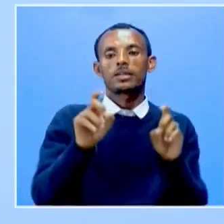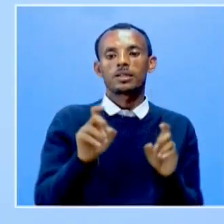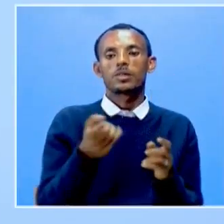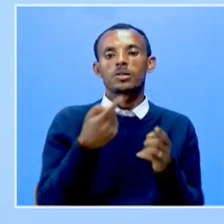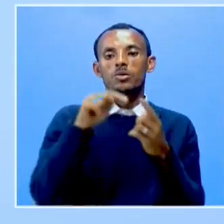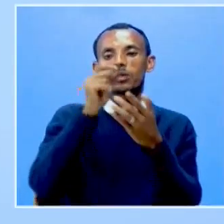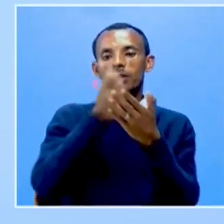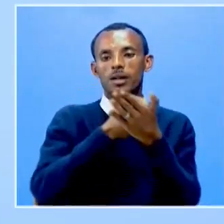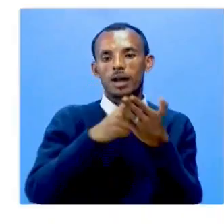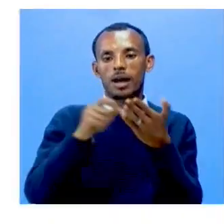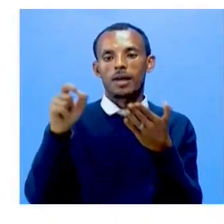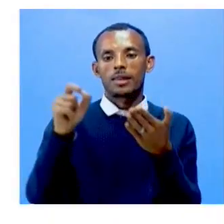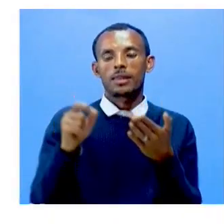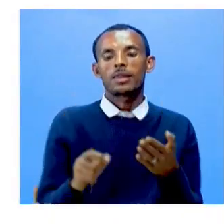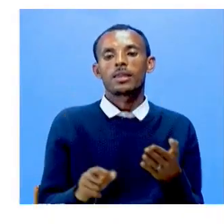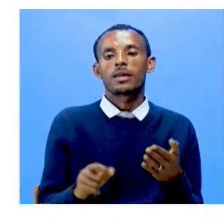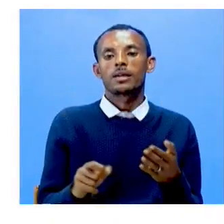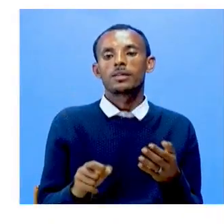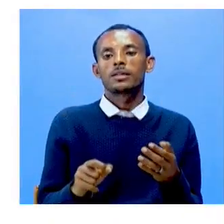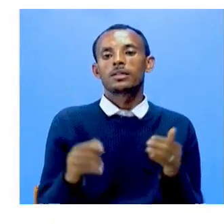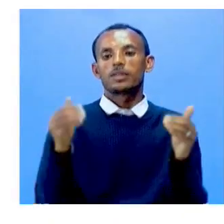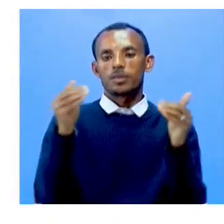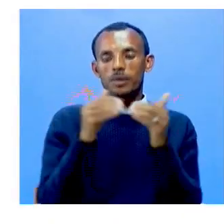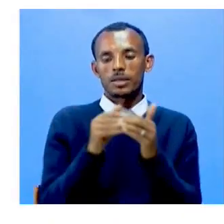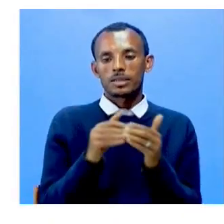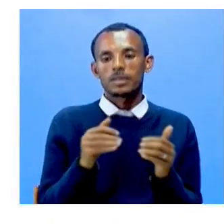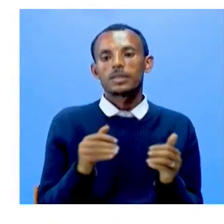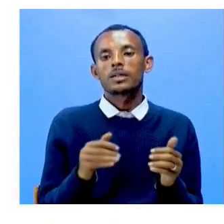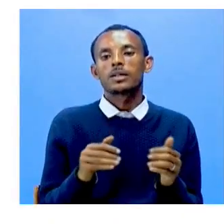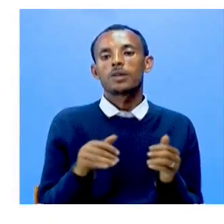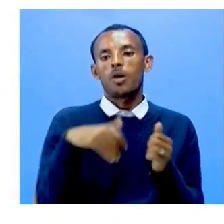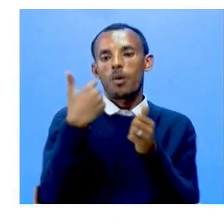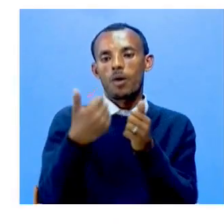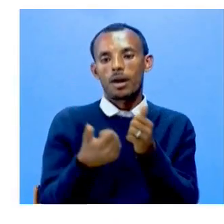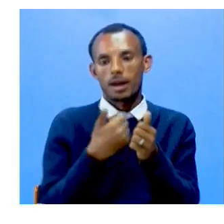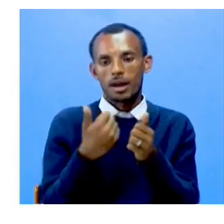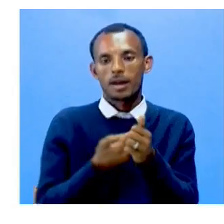write the congruency, order triangle